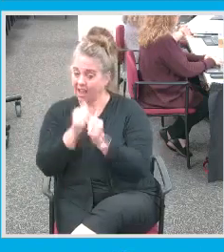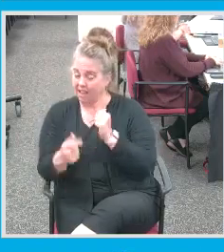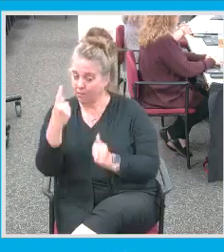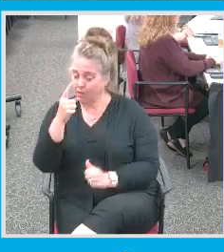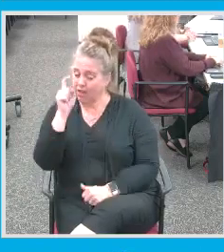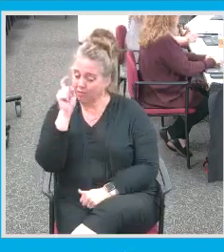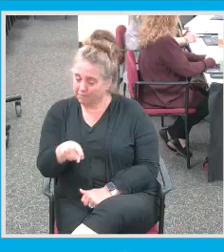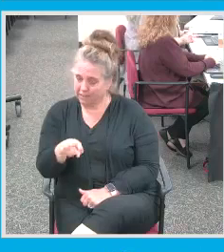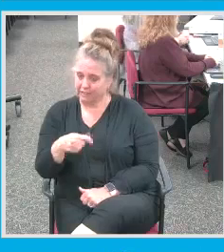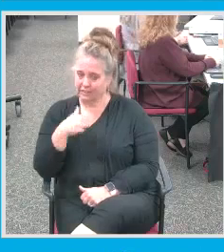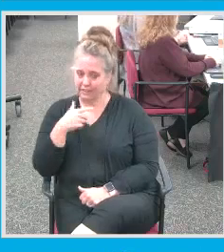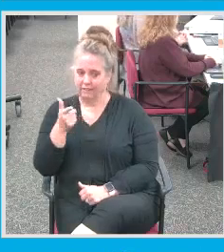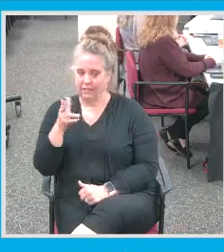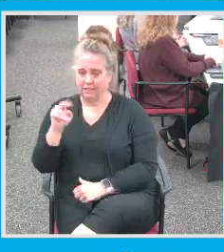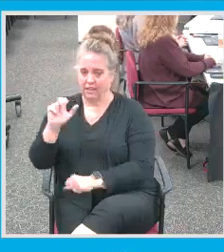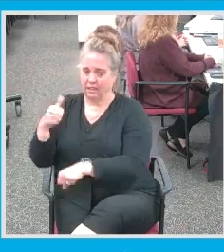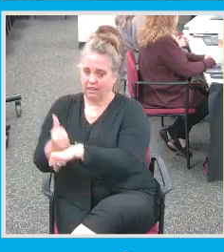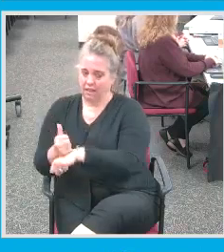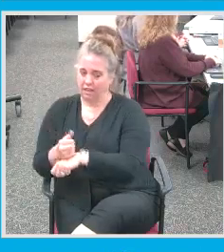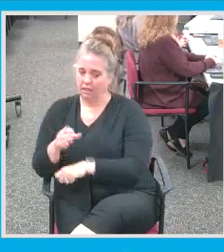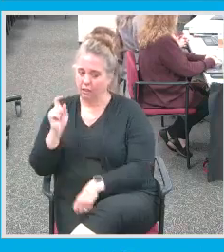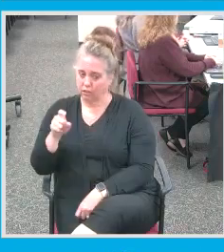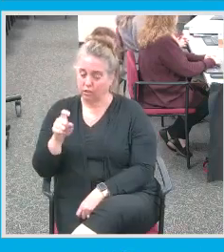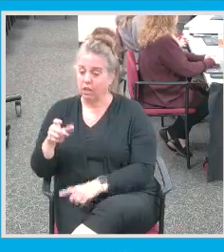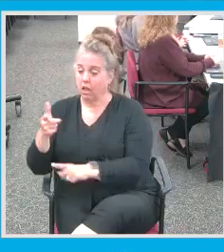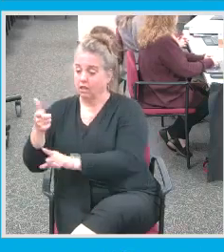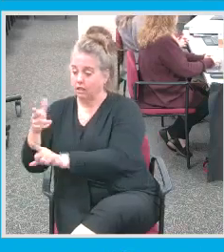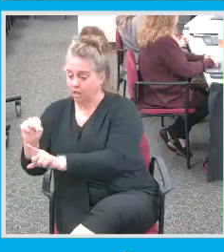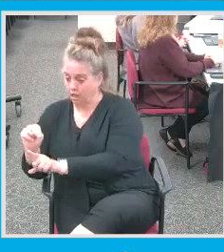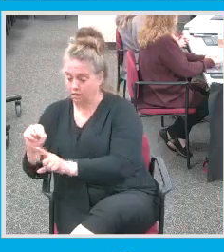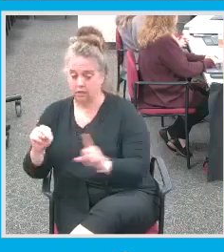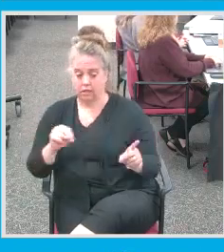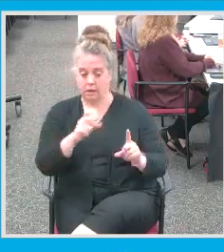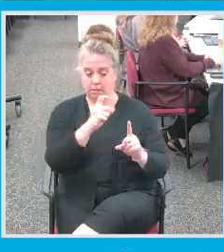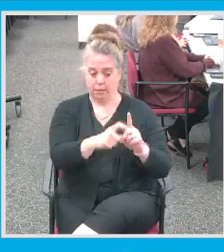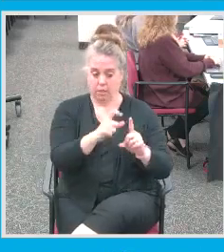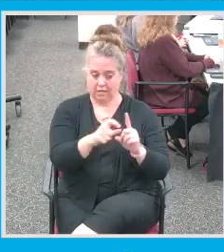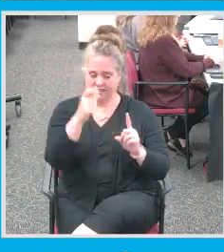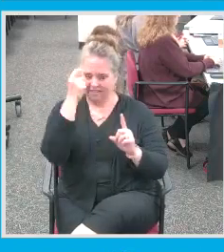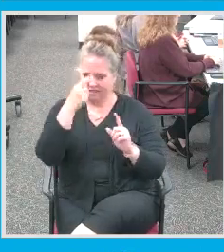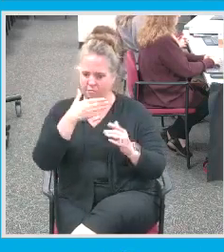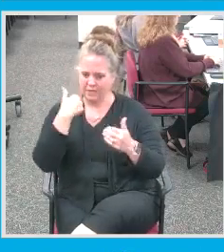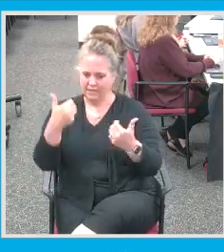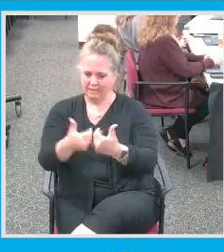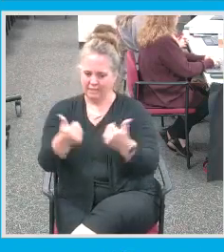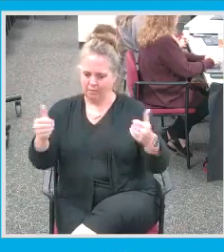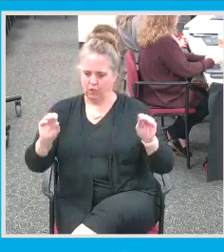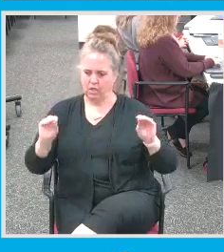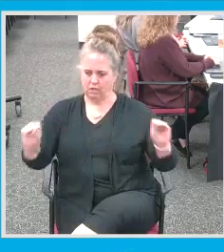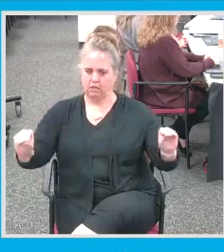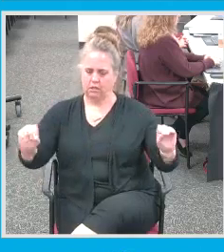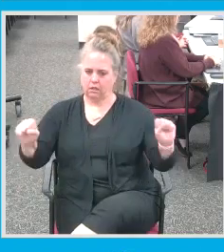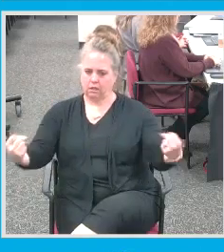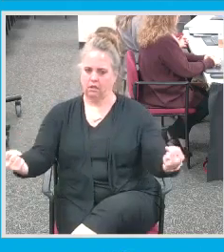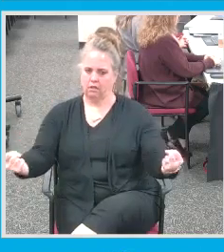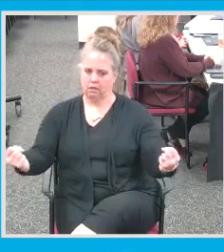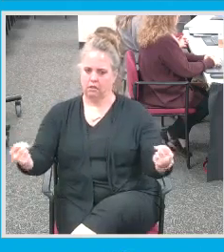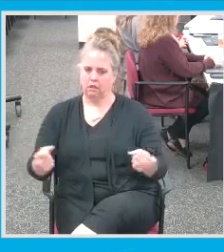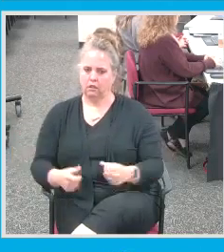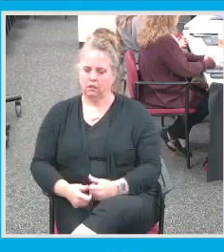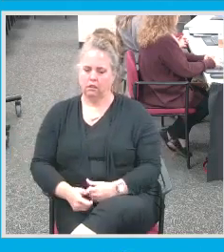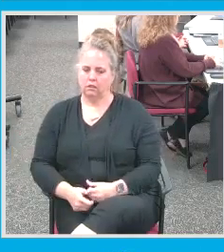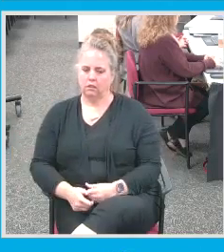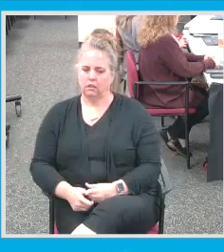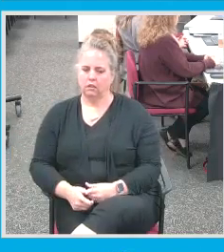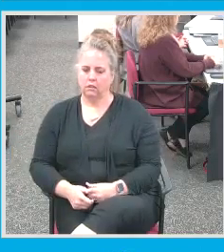separating the magazine from the weapon. A lot of people use firearms for home defense, and they're used